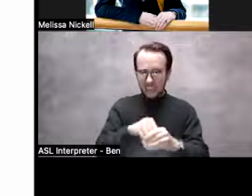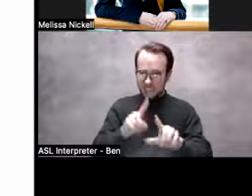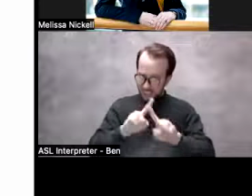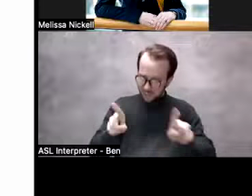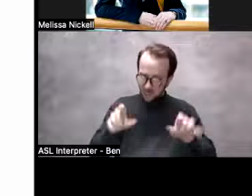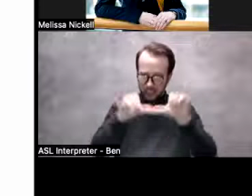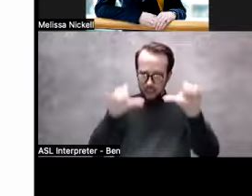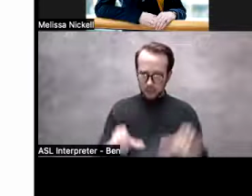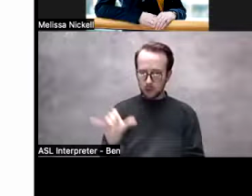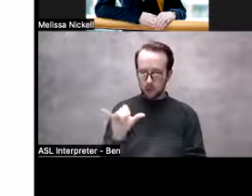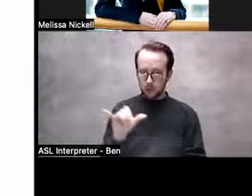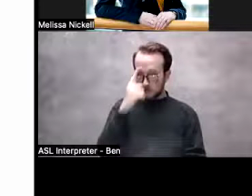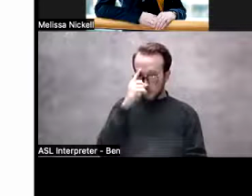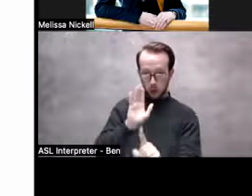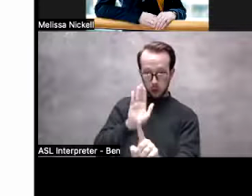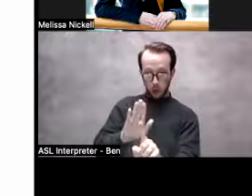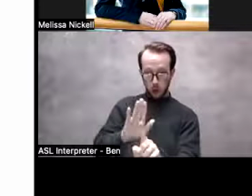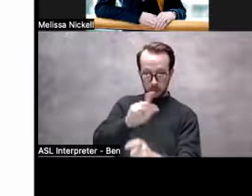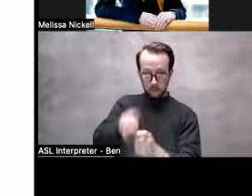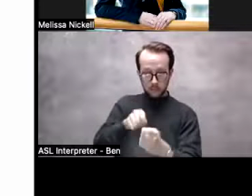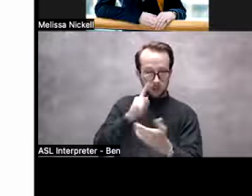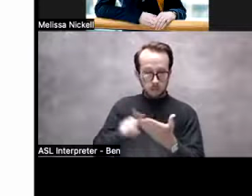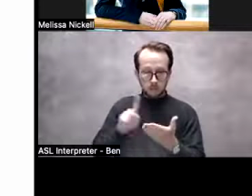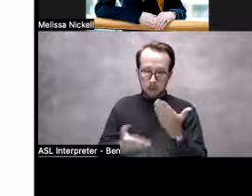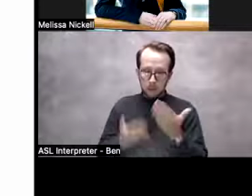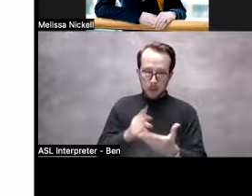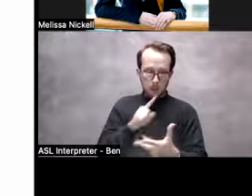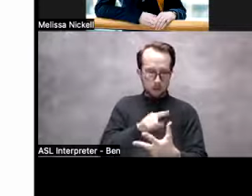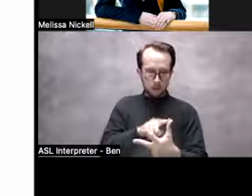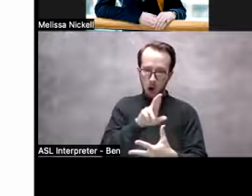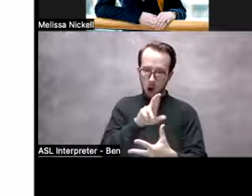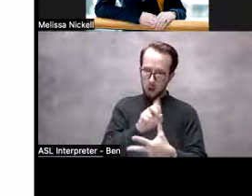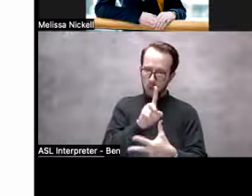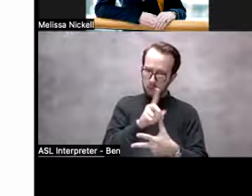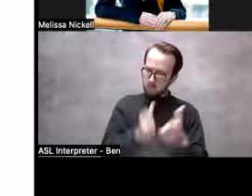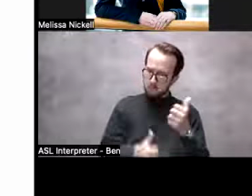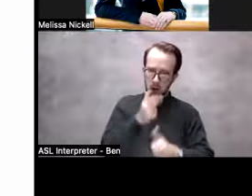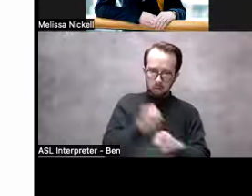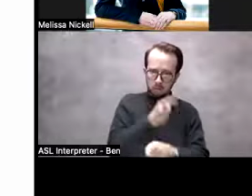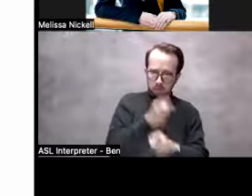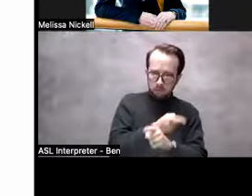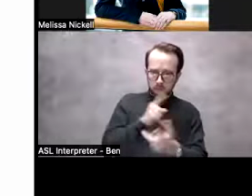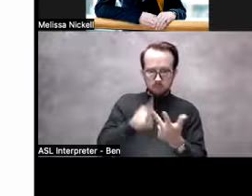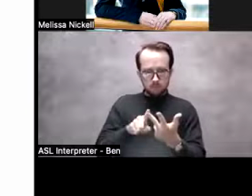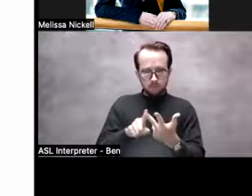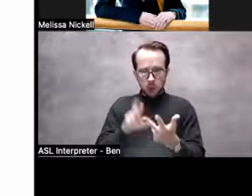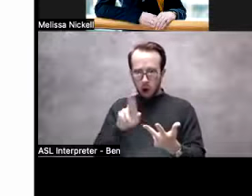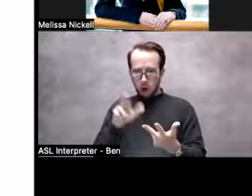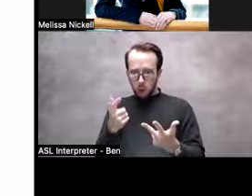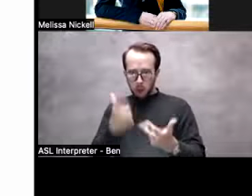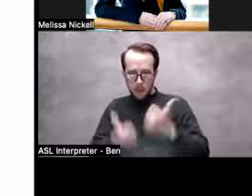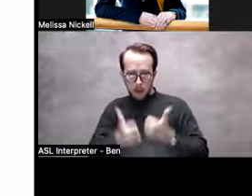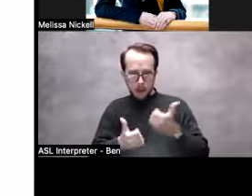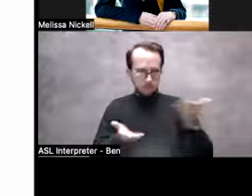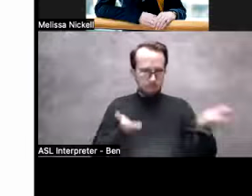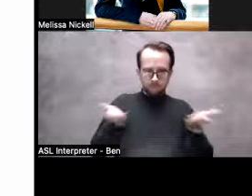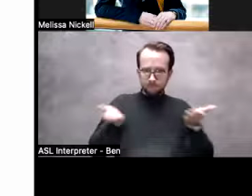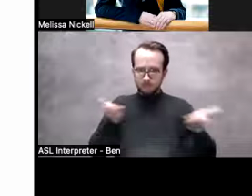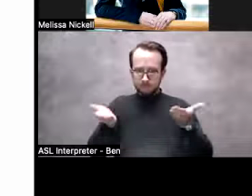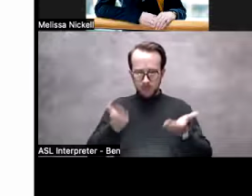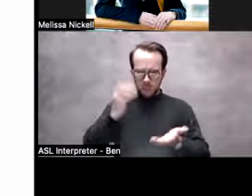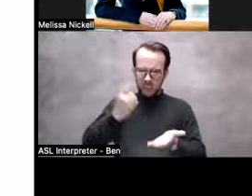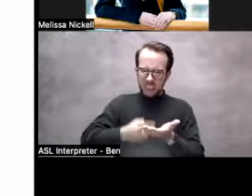your particular research, you might find that an R01 is most appropriate, or maybe the R21 is most appropriate. So talk a little bit about ways that you